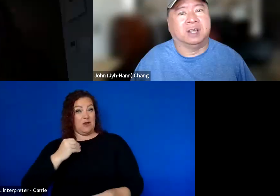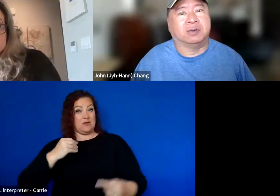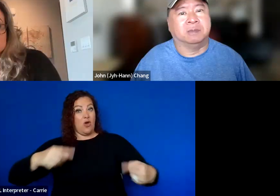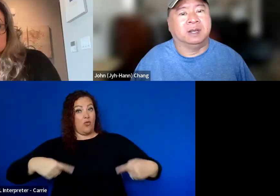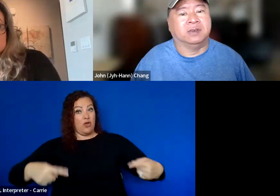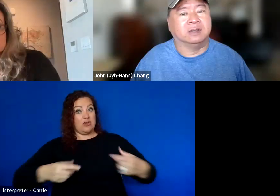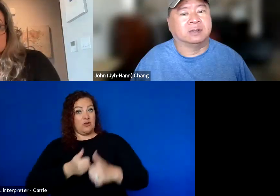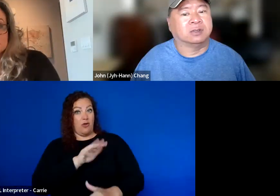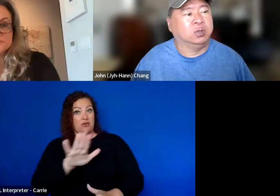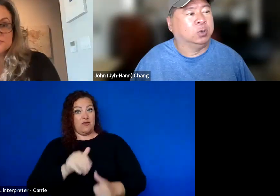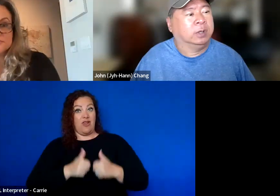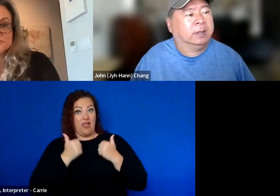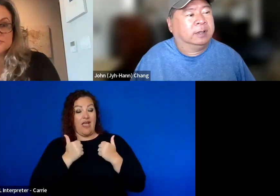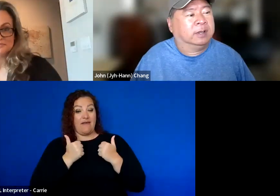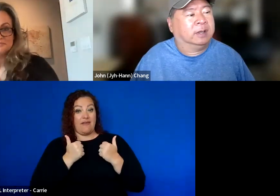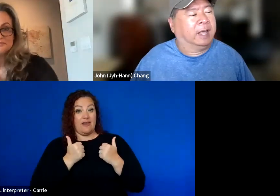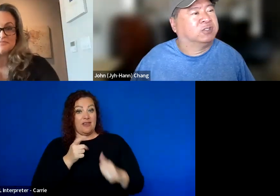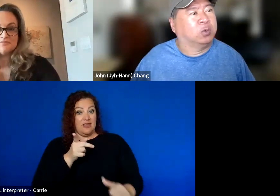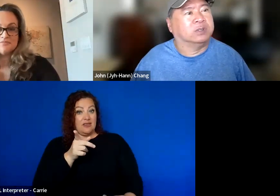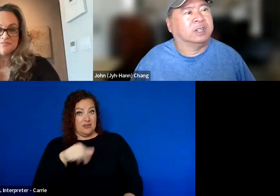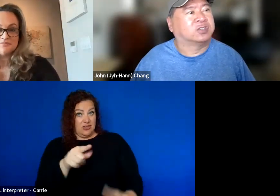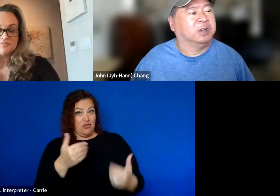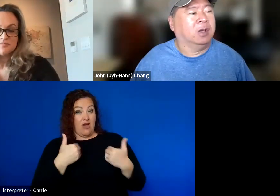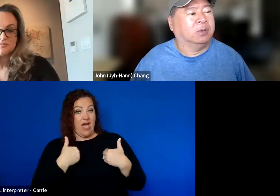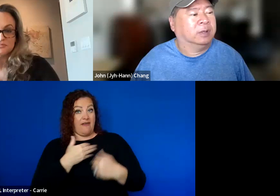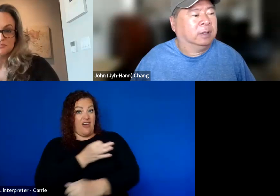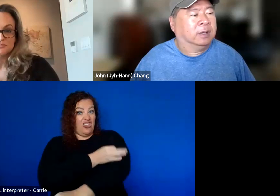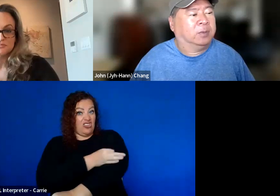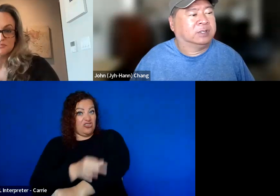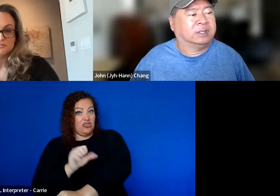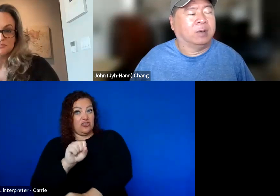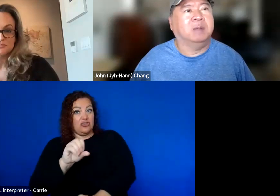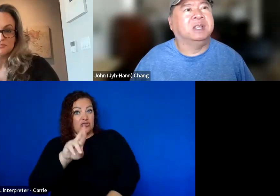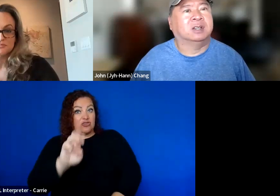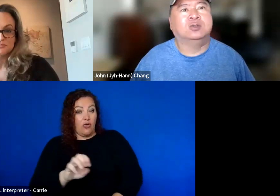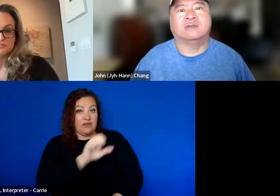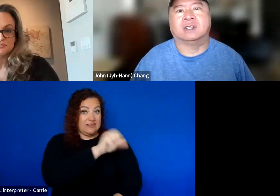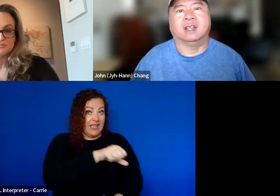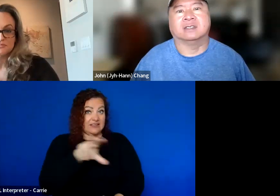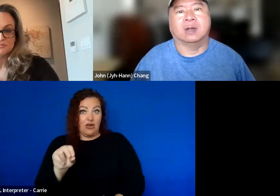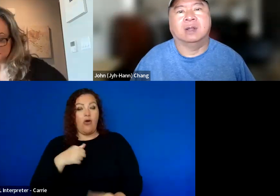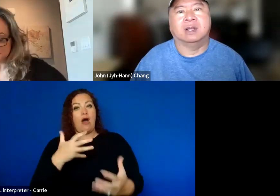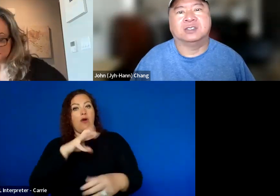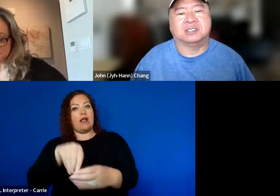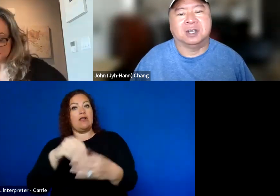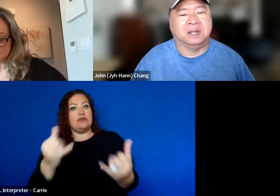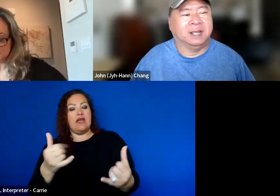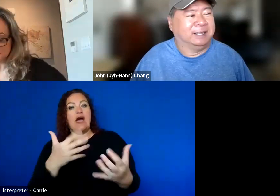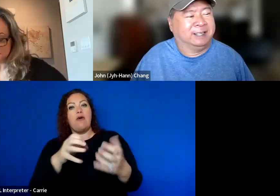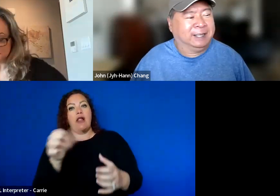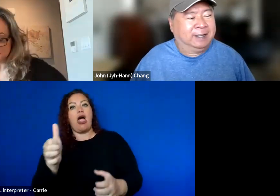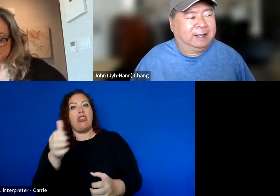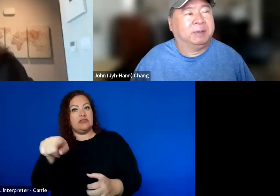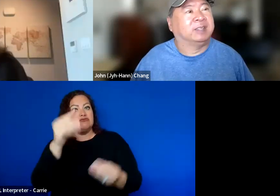of your life, or many of you, do you have sores? Yes or no? I want to be inclusive today, because I want others to tell me